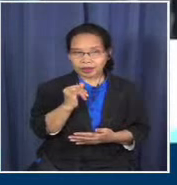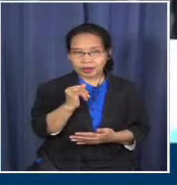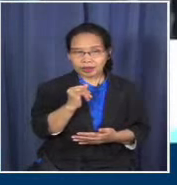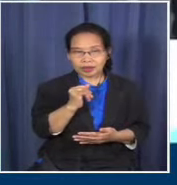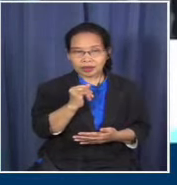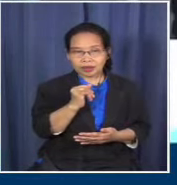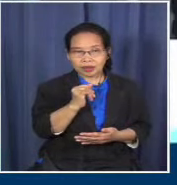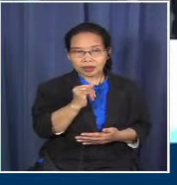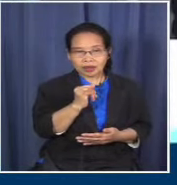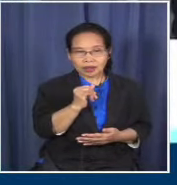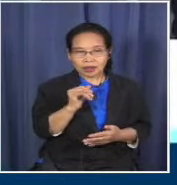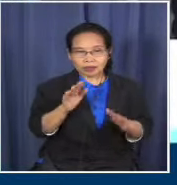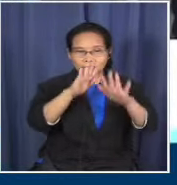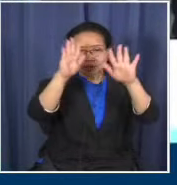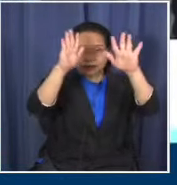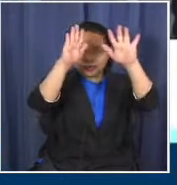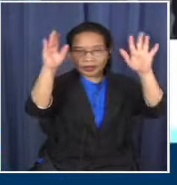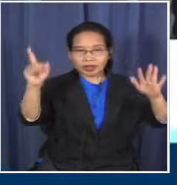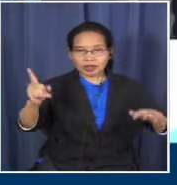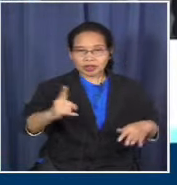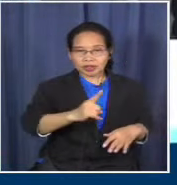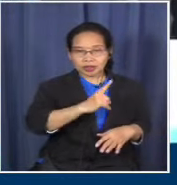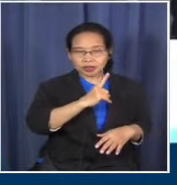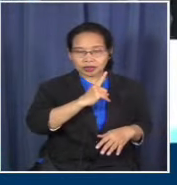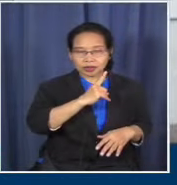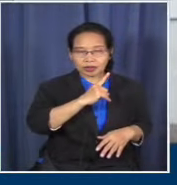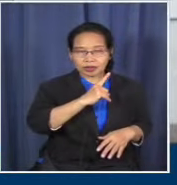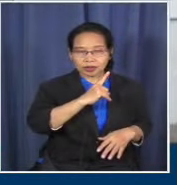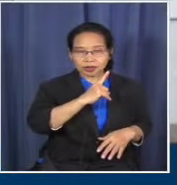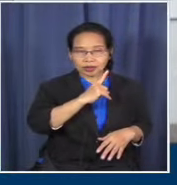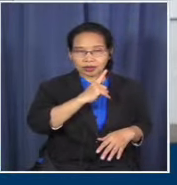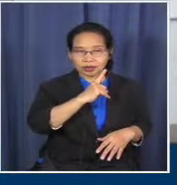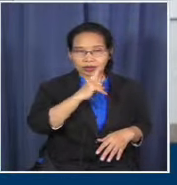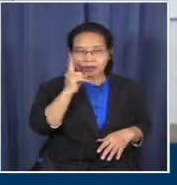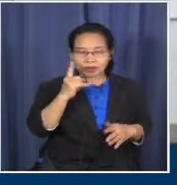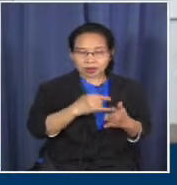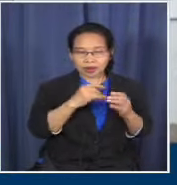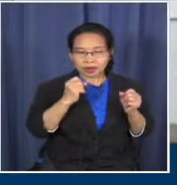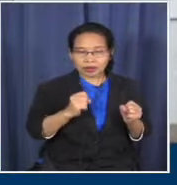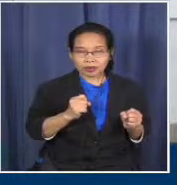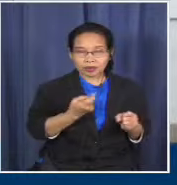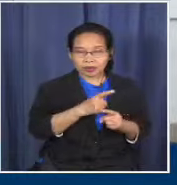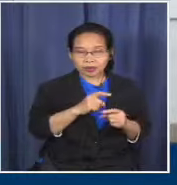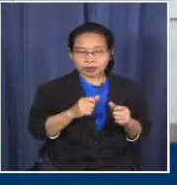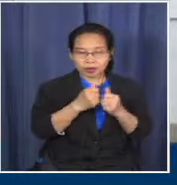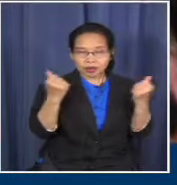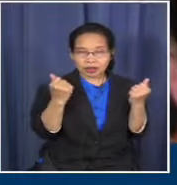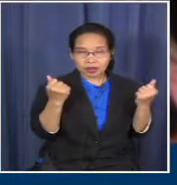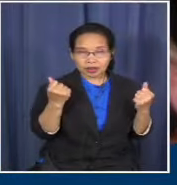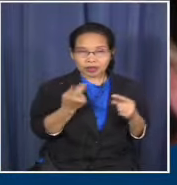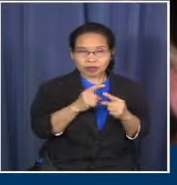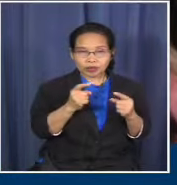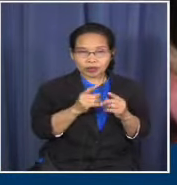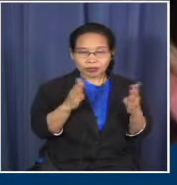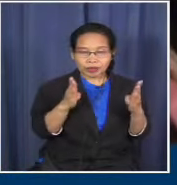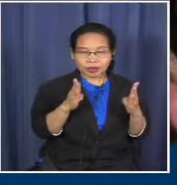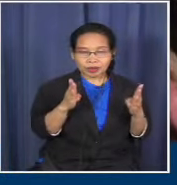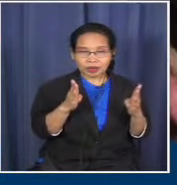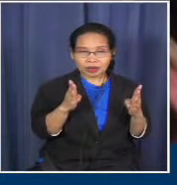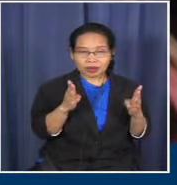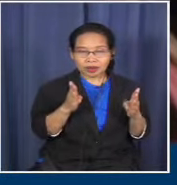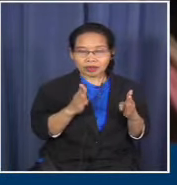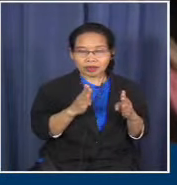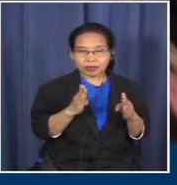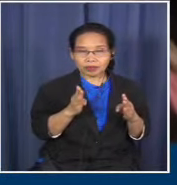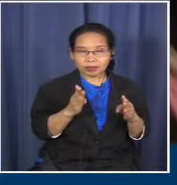Will you believe that our being, as marvelous as it can be, came from an accident? It came from the